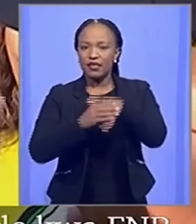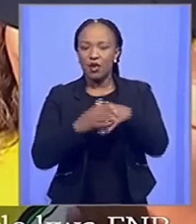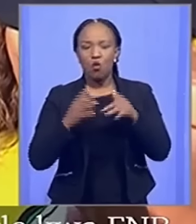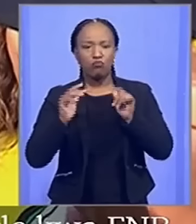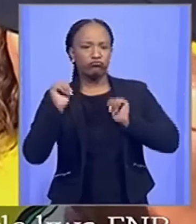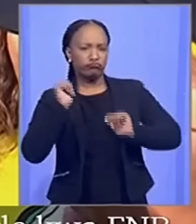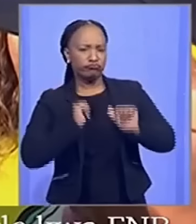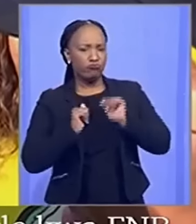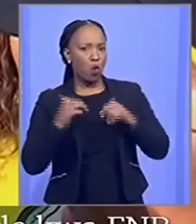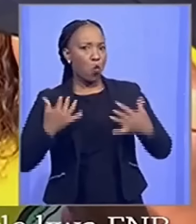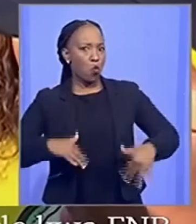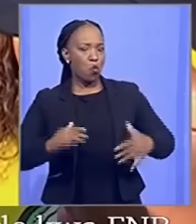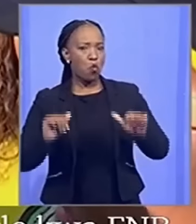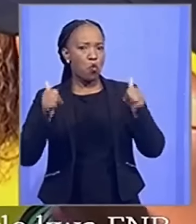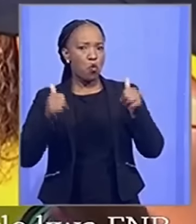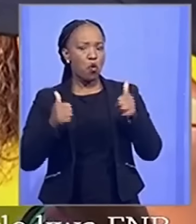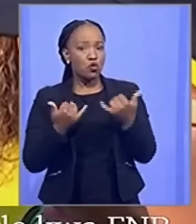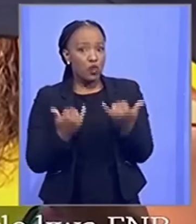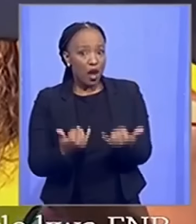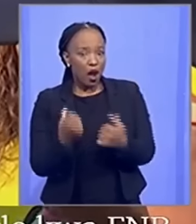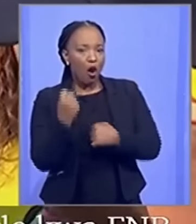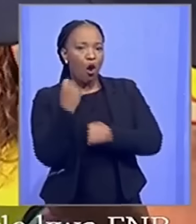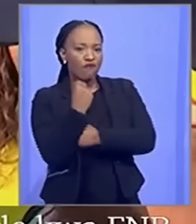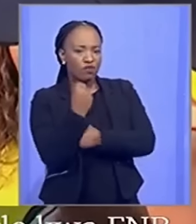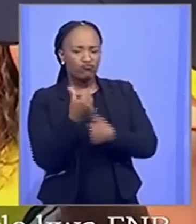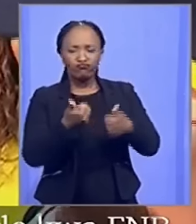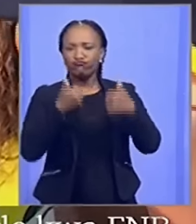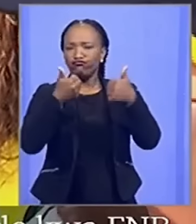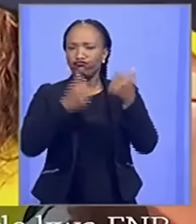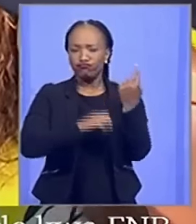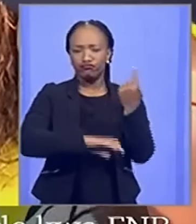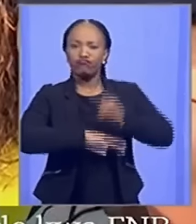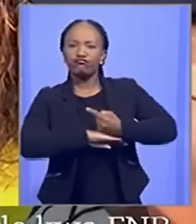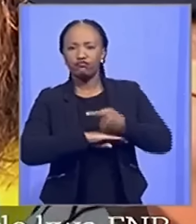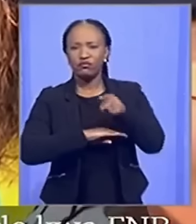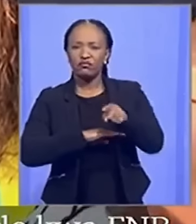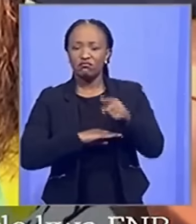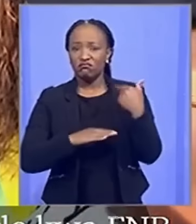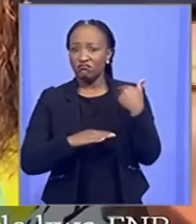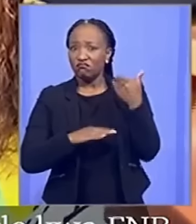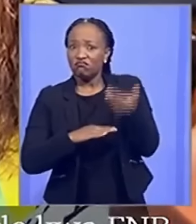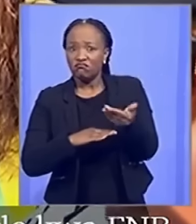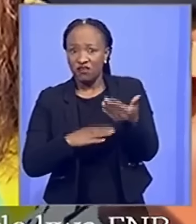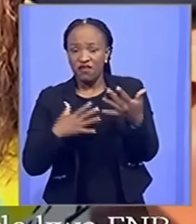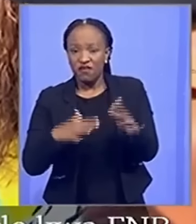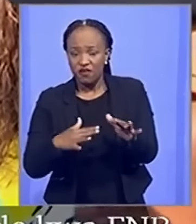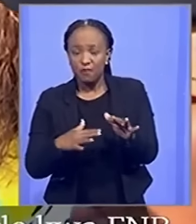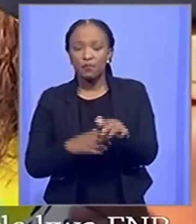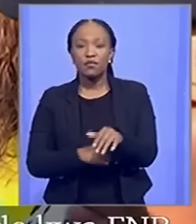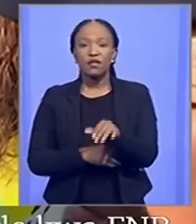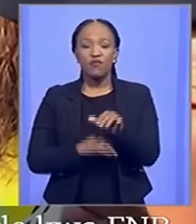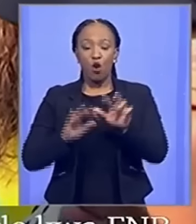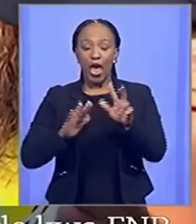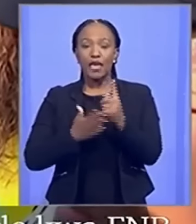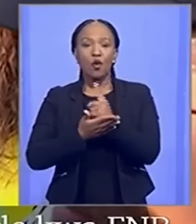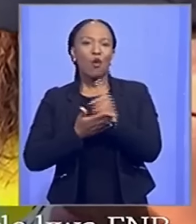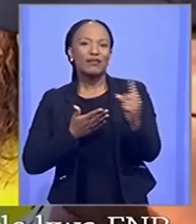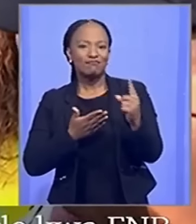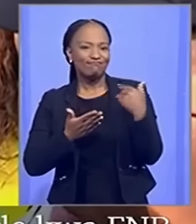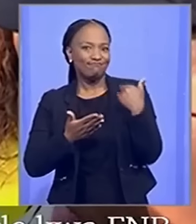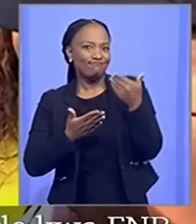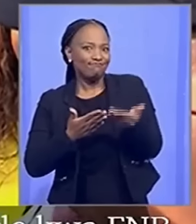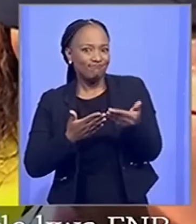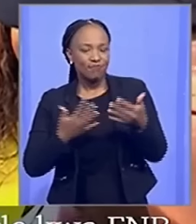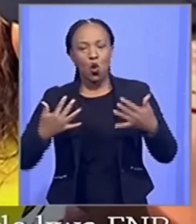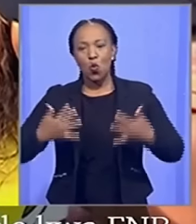it's been a good day in the office. Wonderful office it has been for the past 8 weeks.